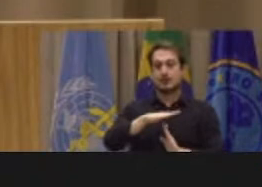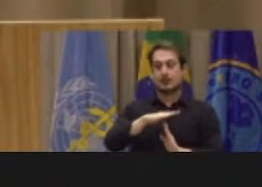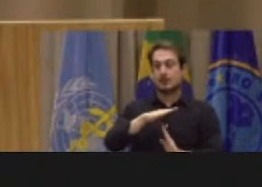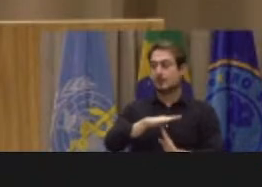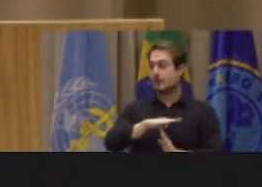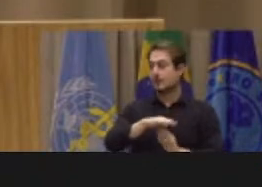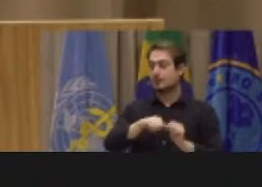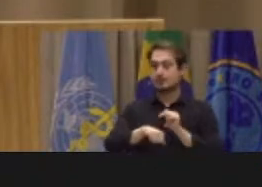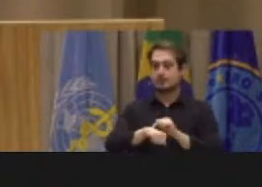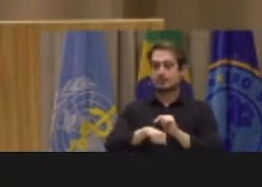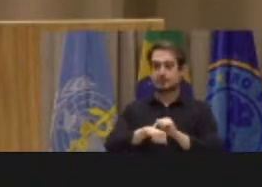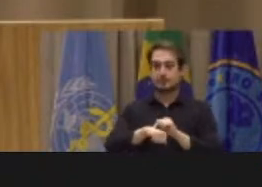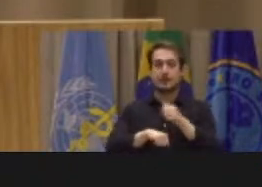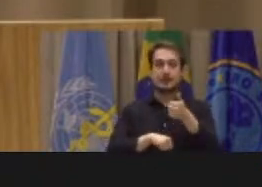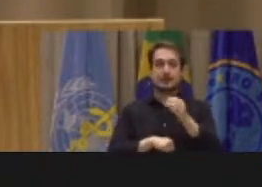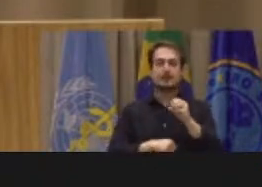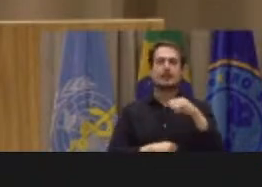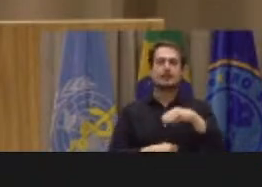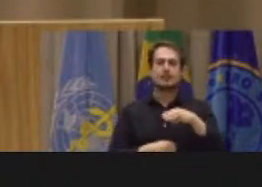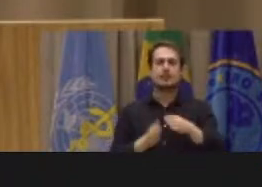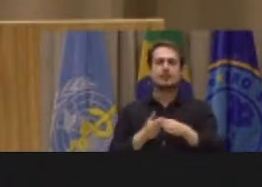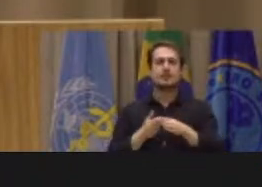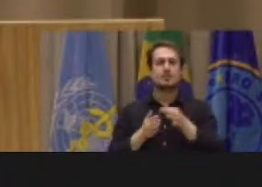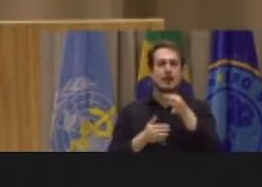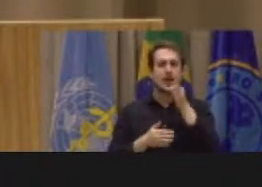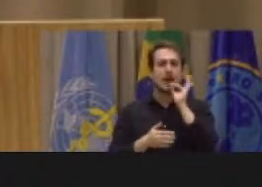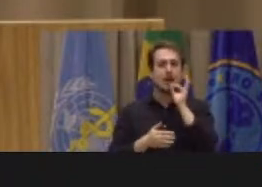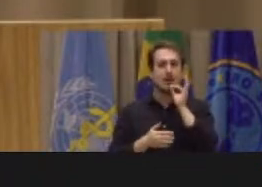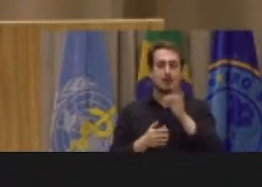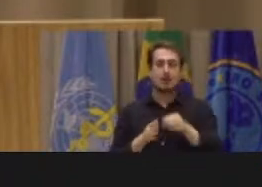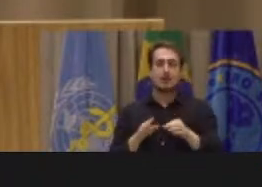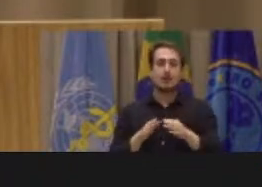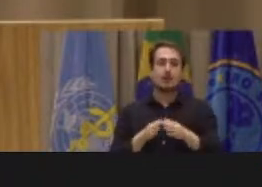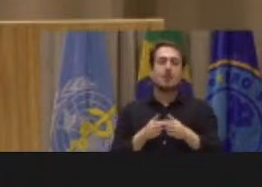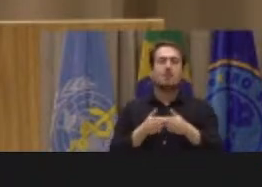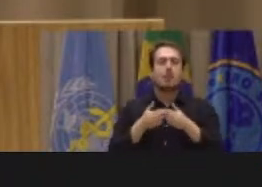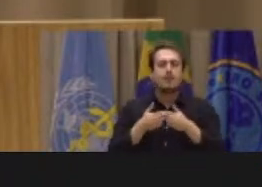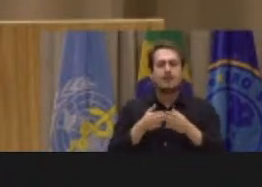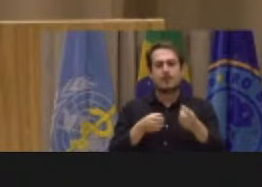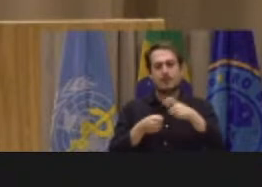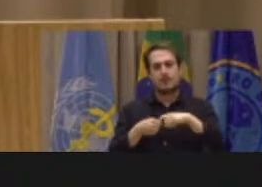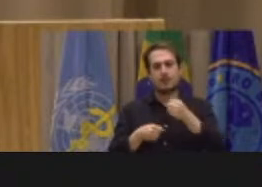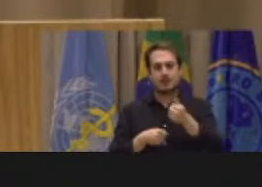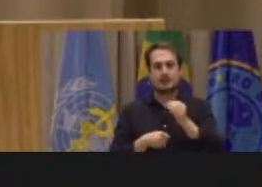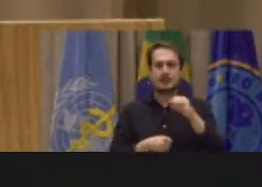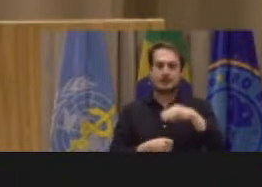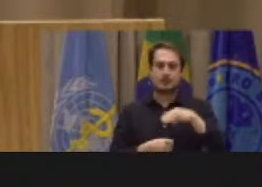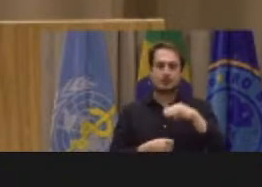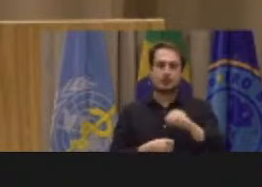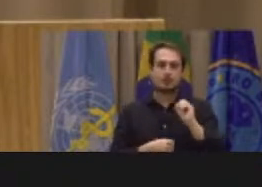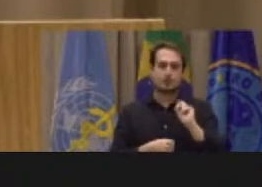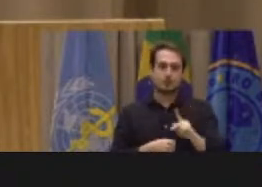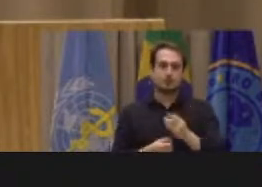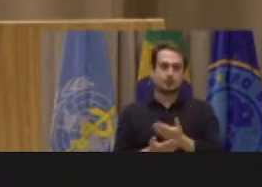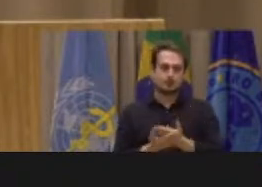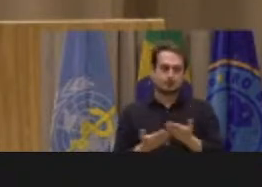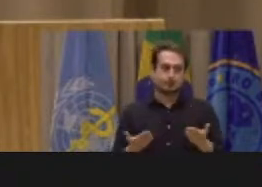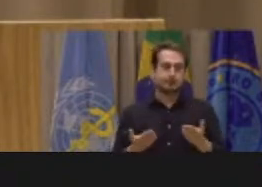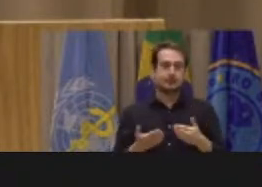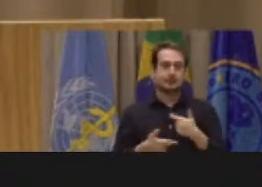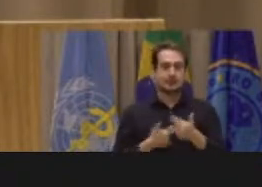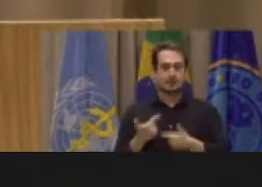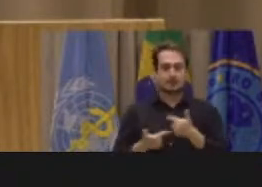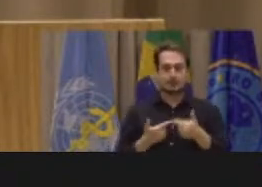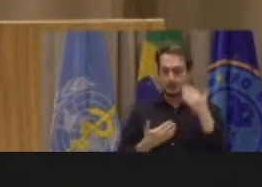a break. 10 minutes for some water, some coffee, and please, we'll ask all of you to return so